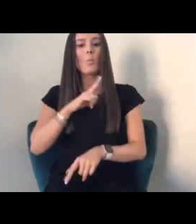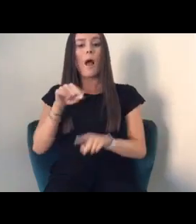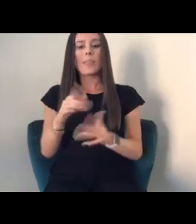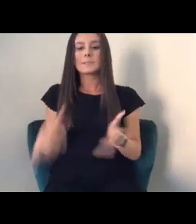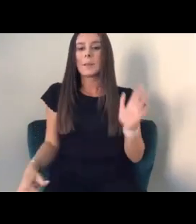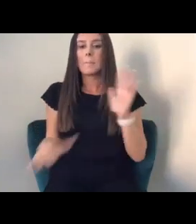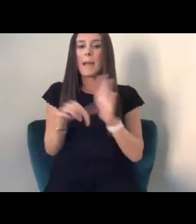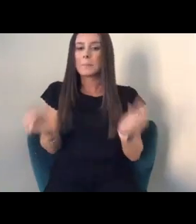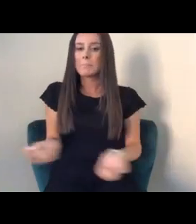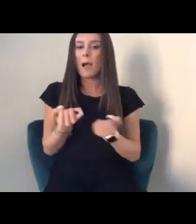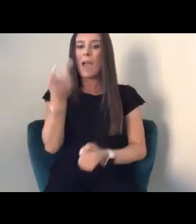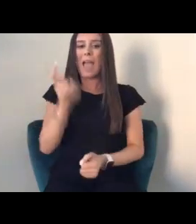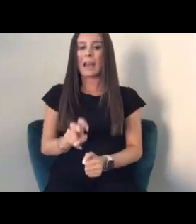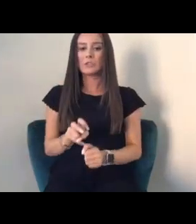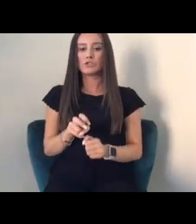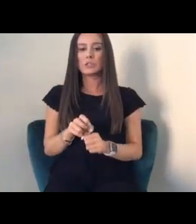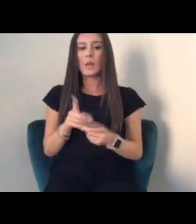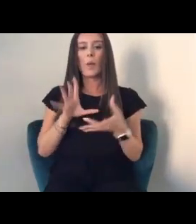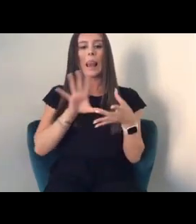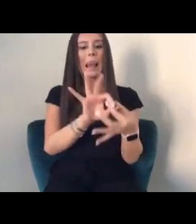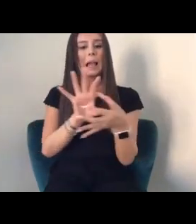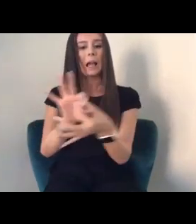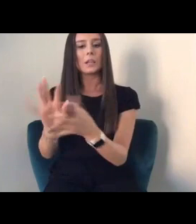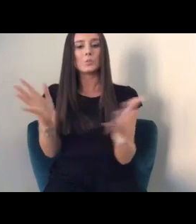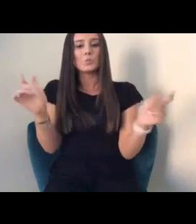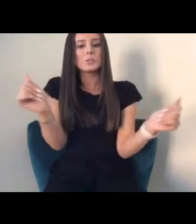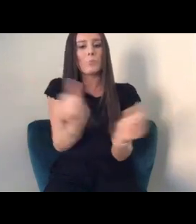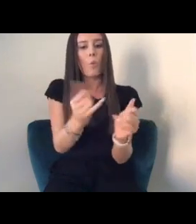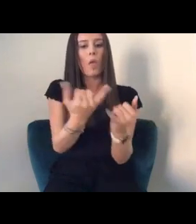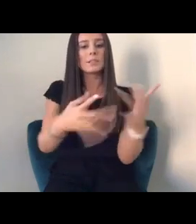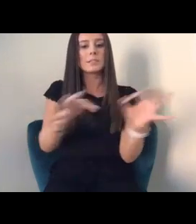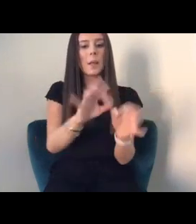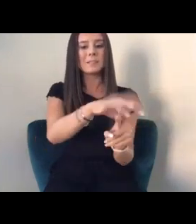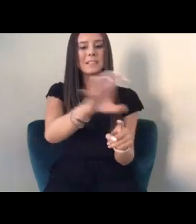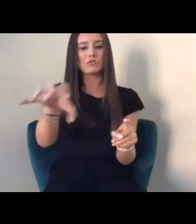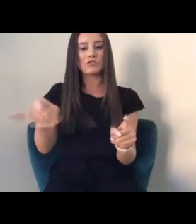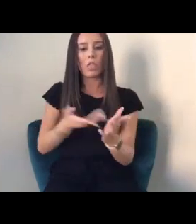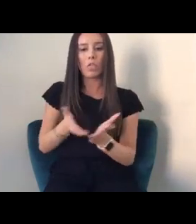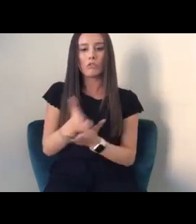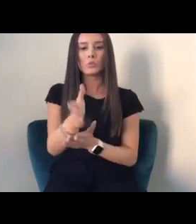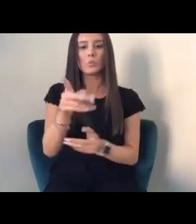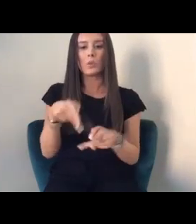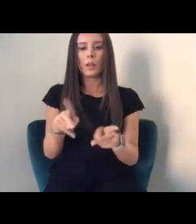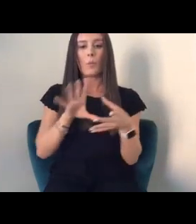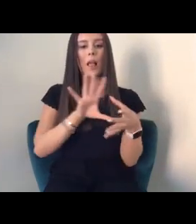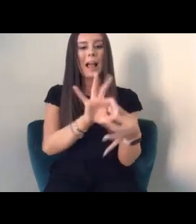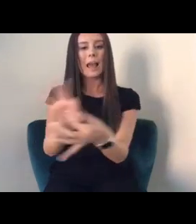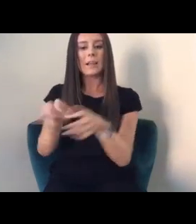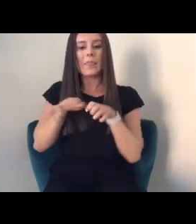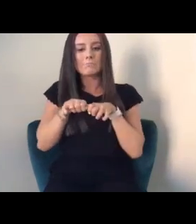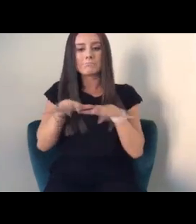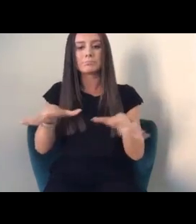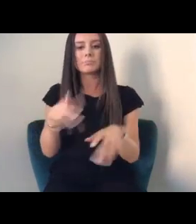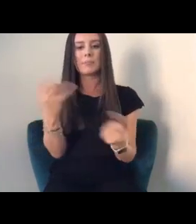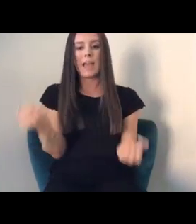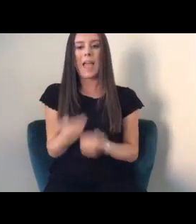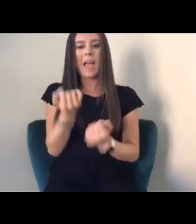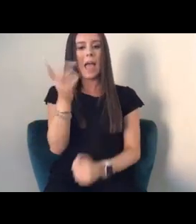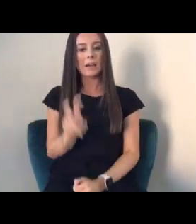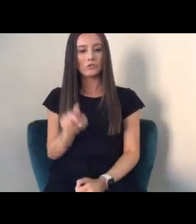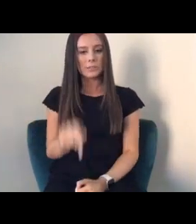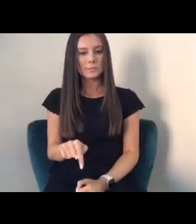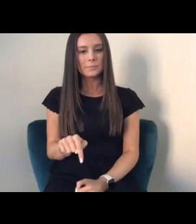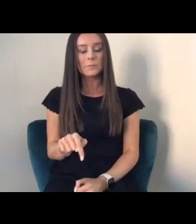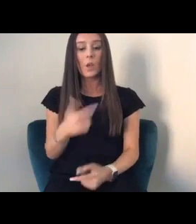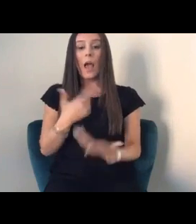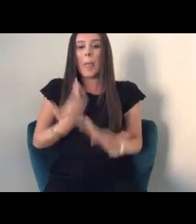to all new and existing smaller substations along the Lower Thames Crossing route. We're currently working with the utility company